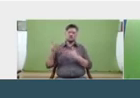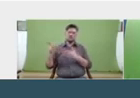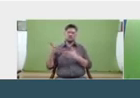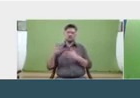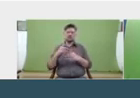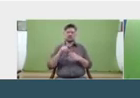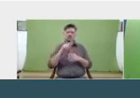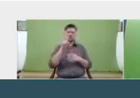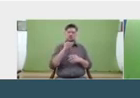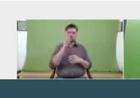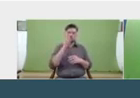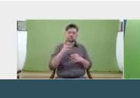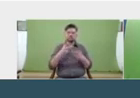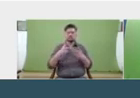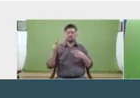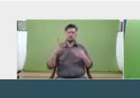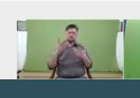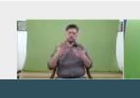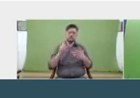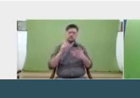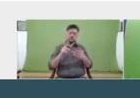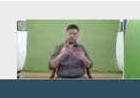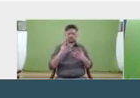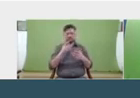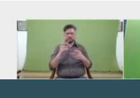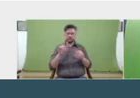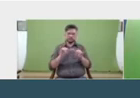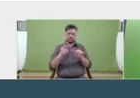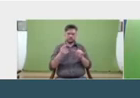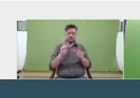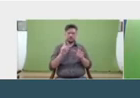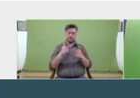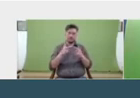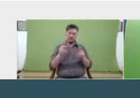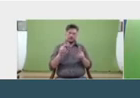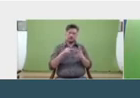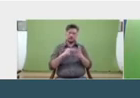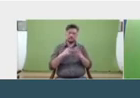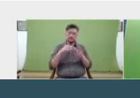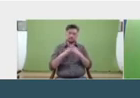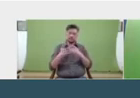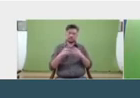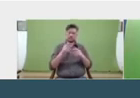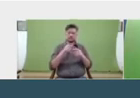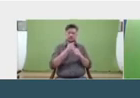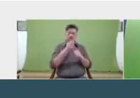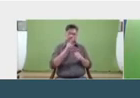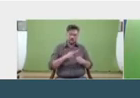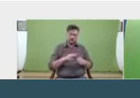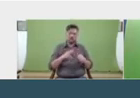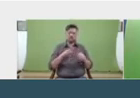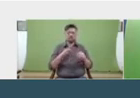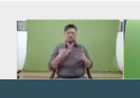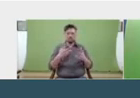mention it although it is not different it's same the difference really is in not in syntax not in the underlying